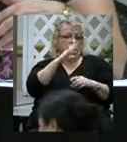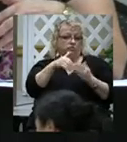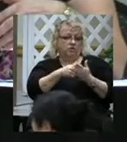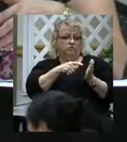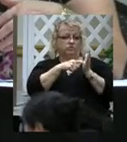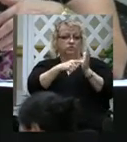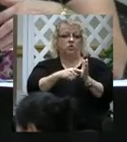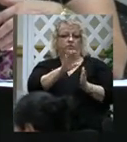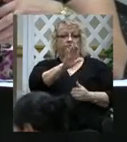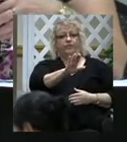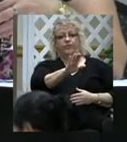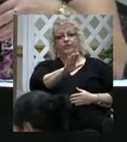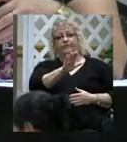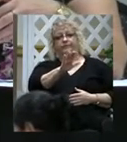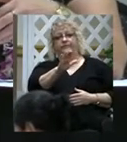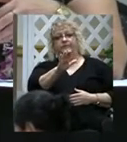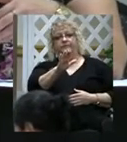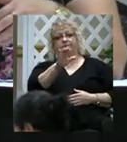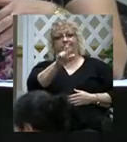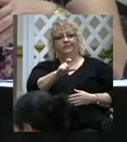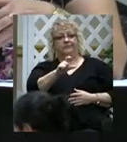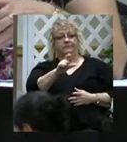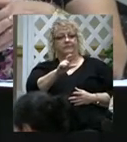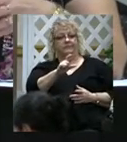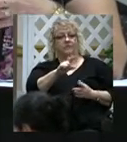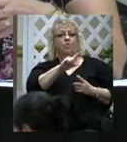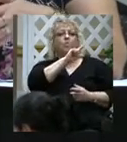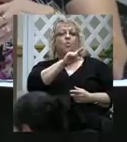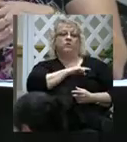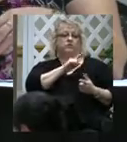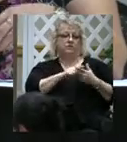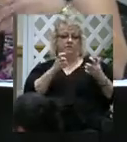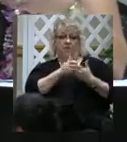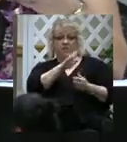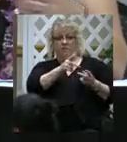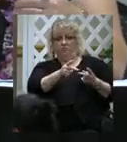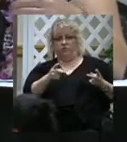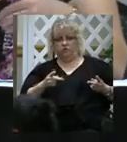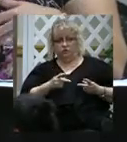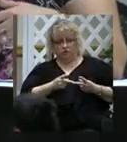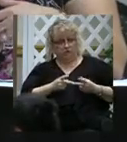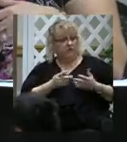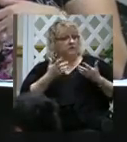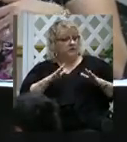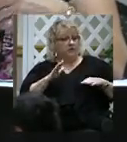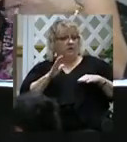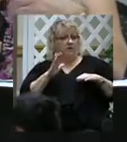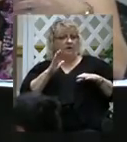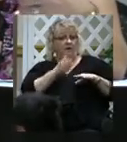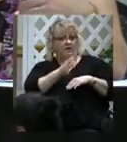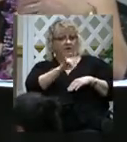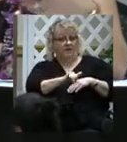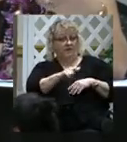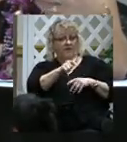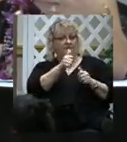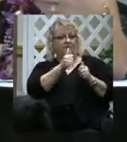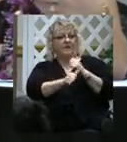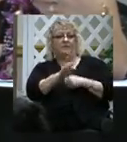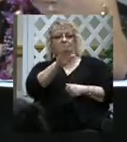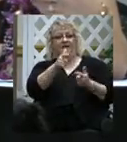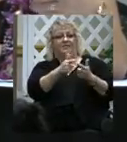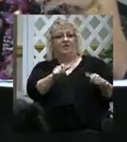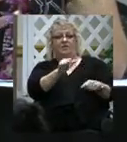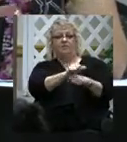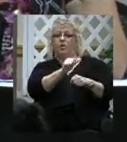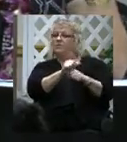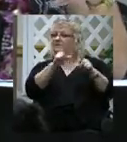they need to show is that they meet the qualifications for that position, And on top of that, that they pass the bilingual